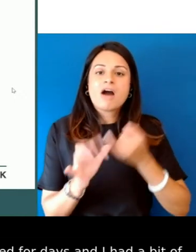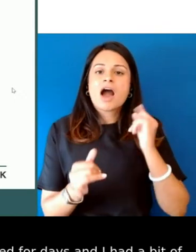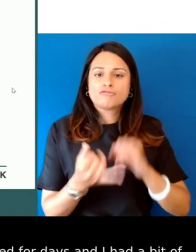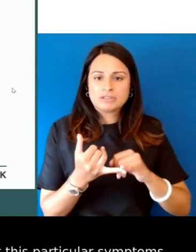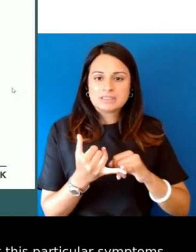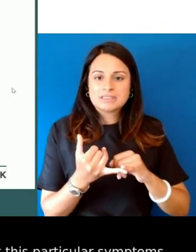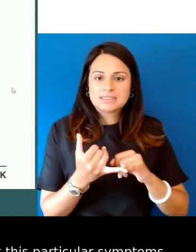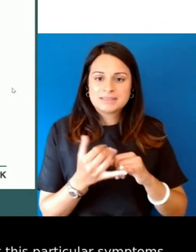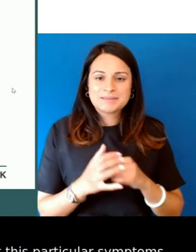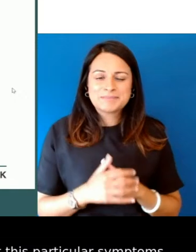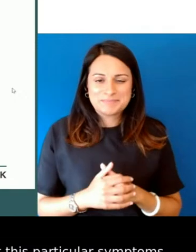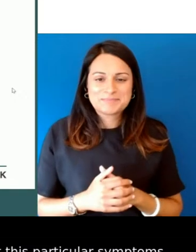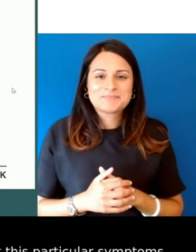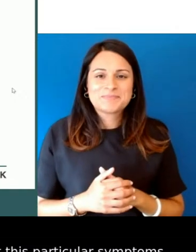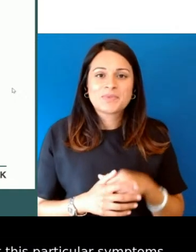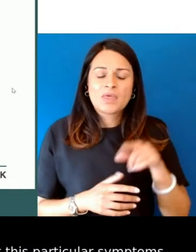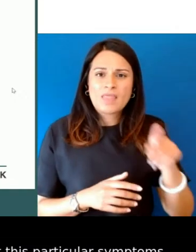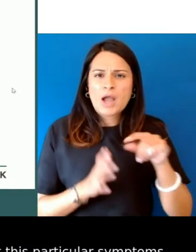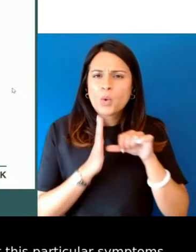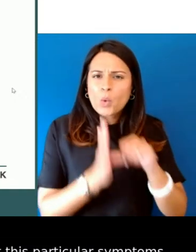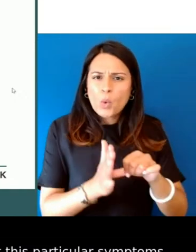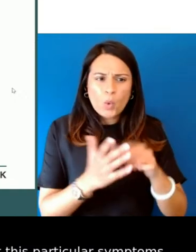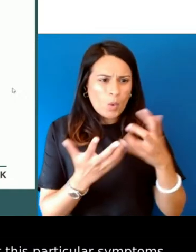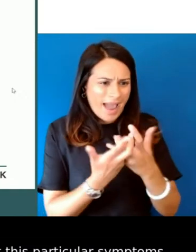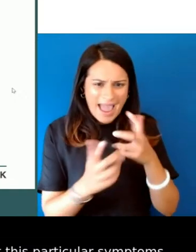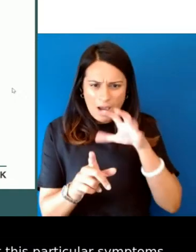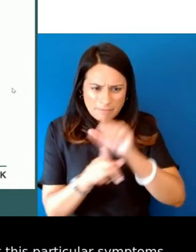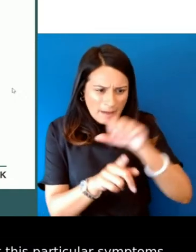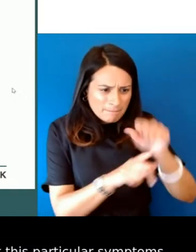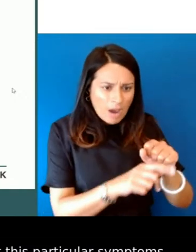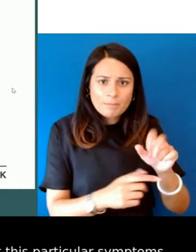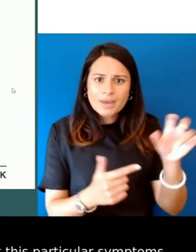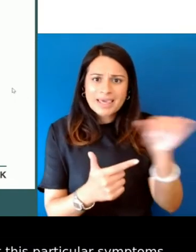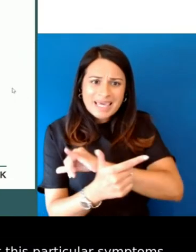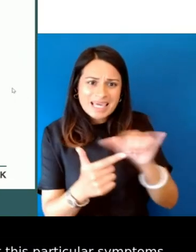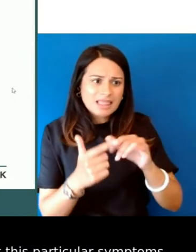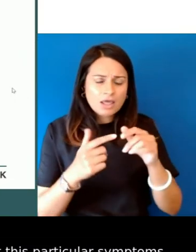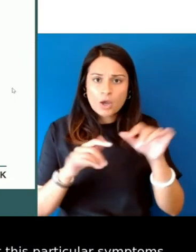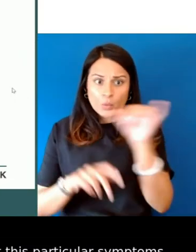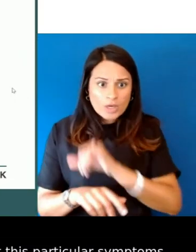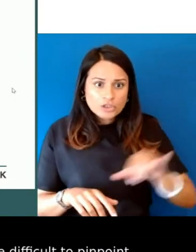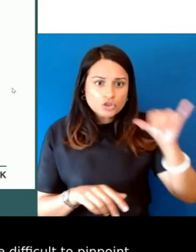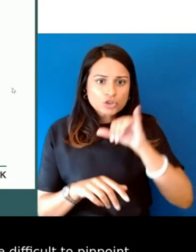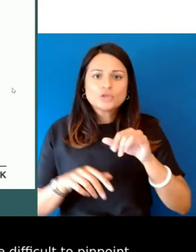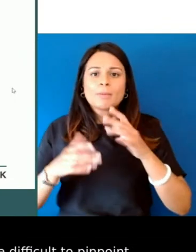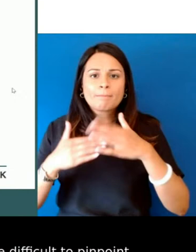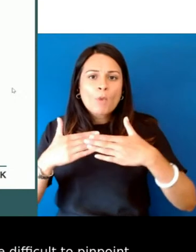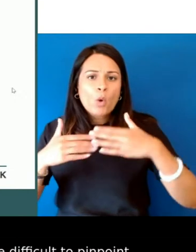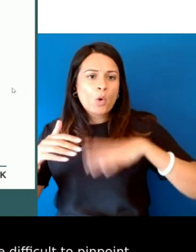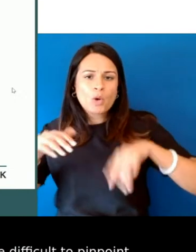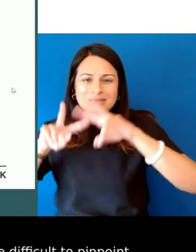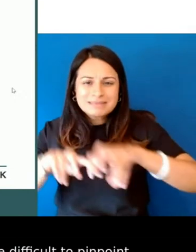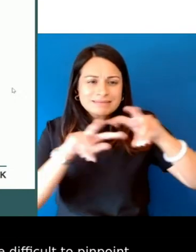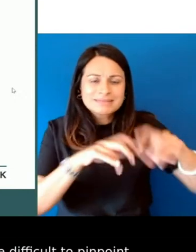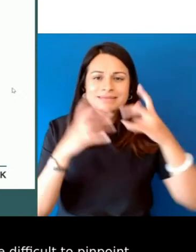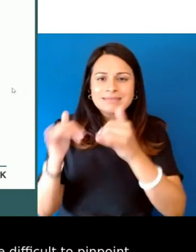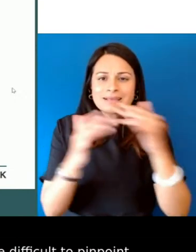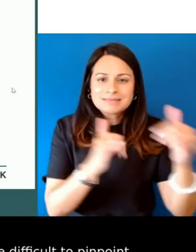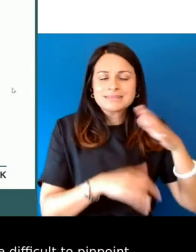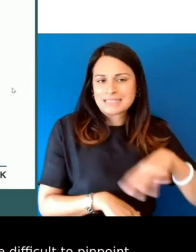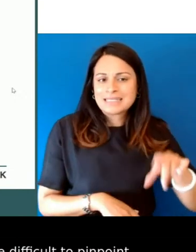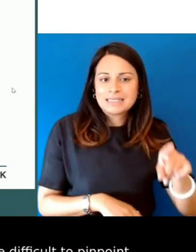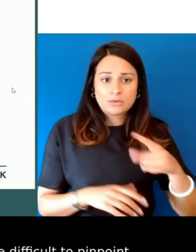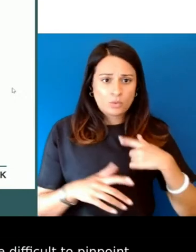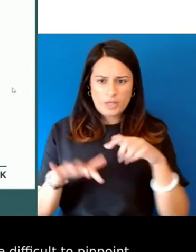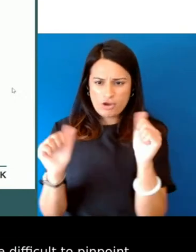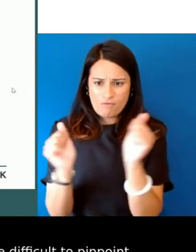but it can be difficult to pinpoint between the two and sometimes you have to go on and do testing to be sure so how do we confirm the test